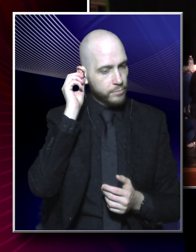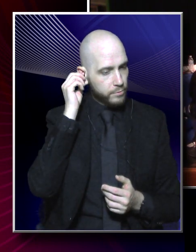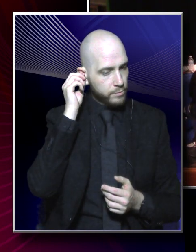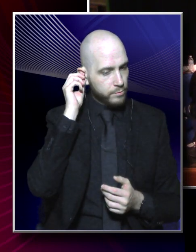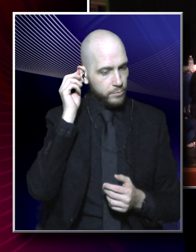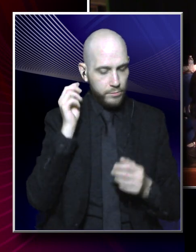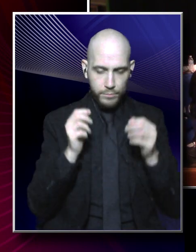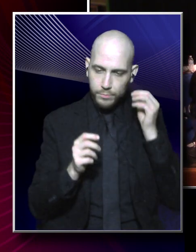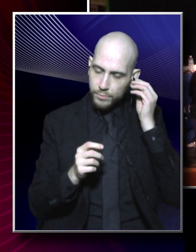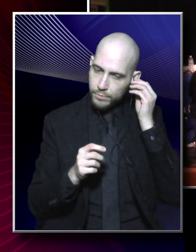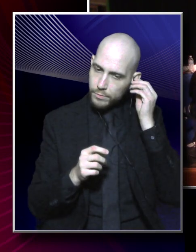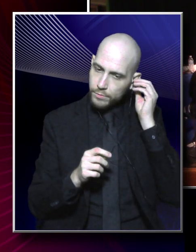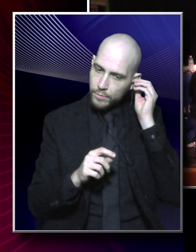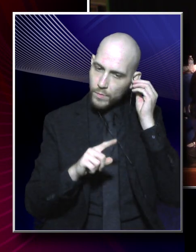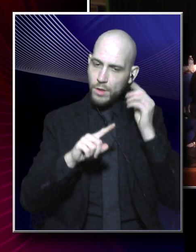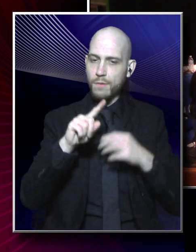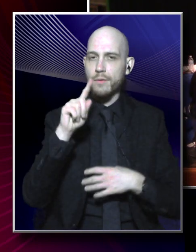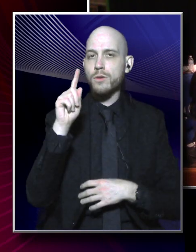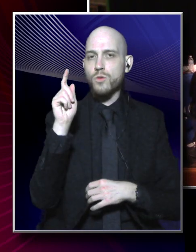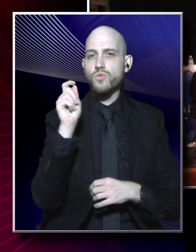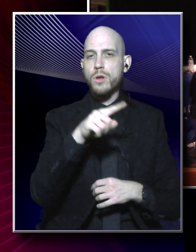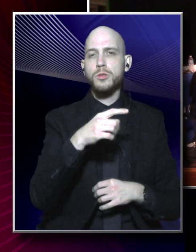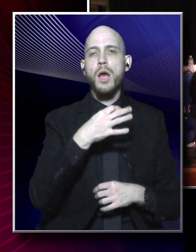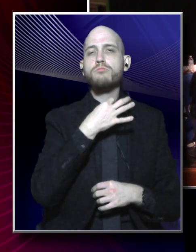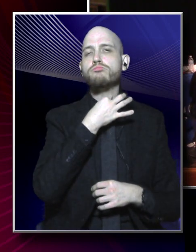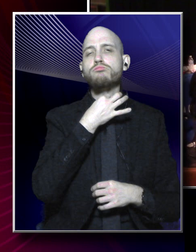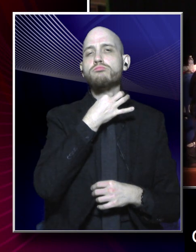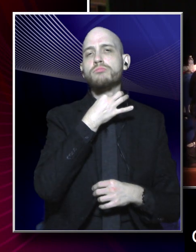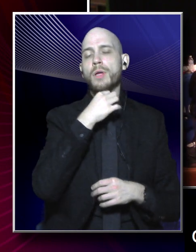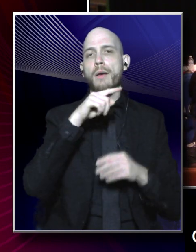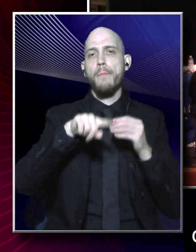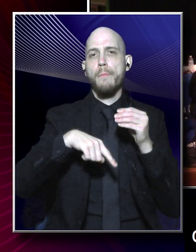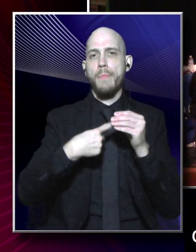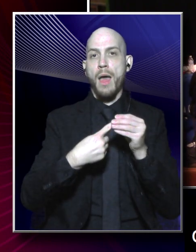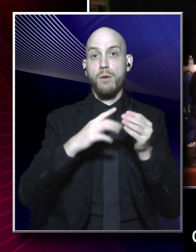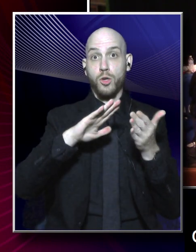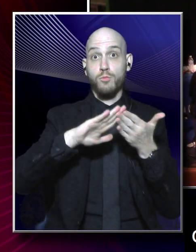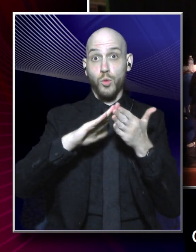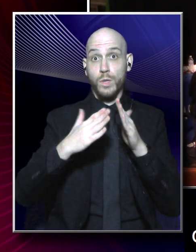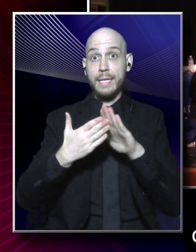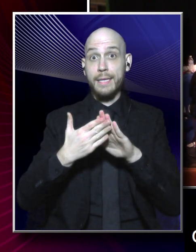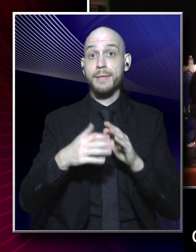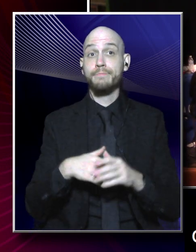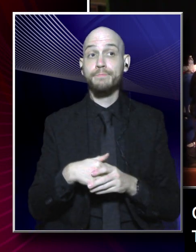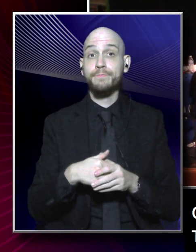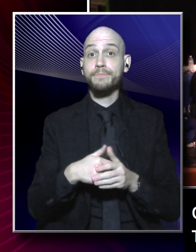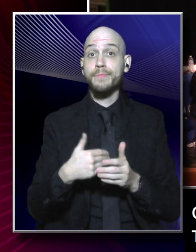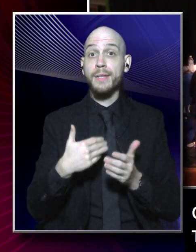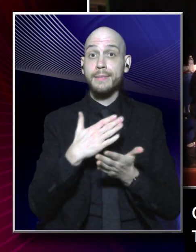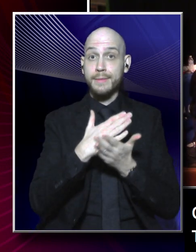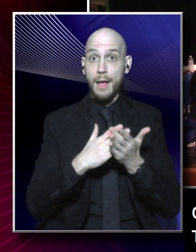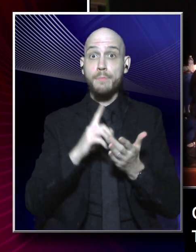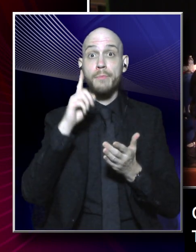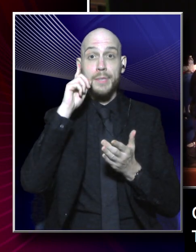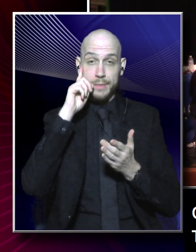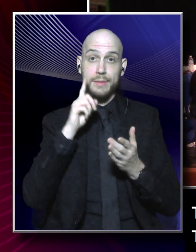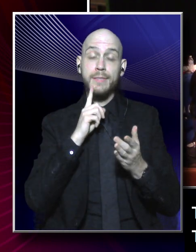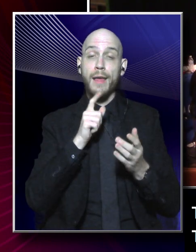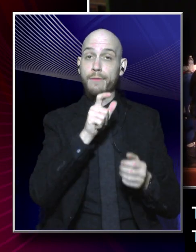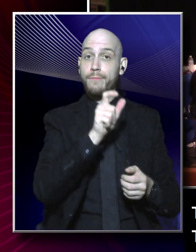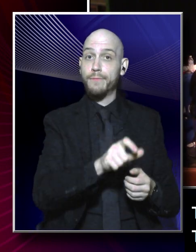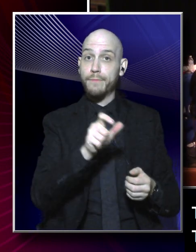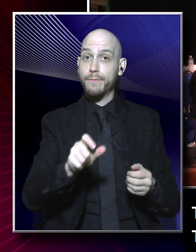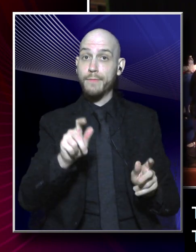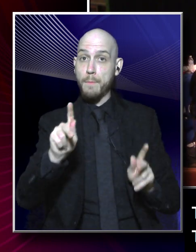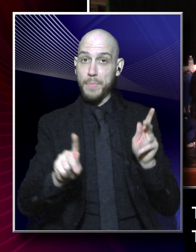And I have a question for you. I'm curious about the community. There are deaf individuals that have concerns about the school, about